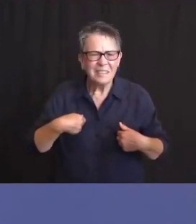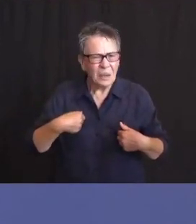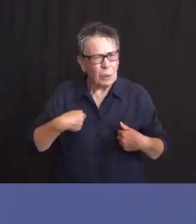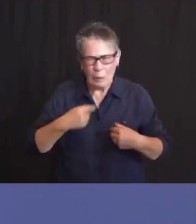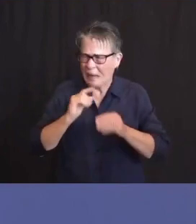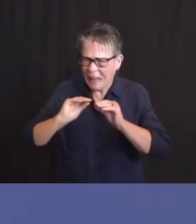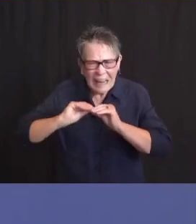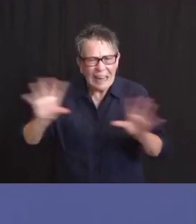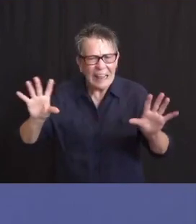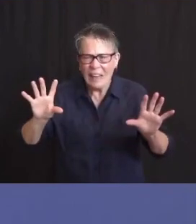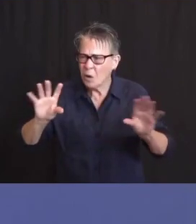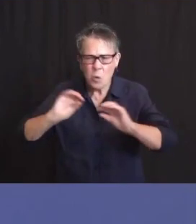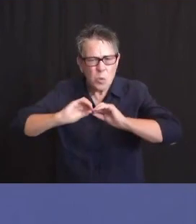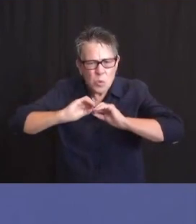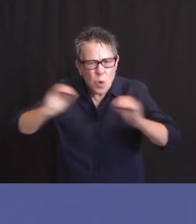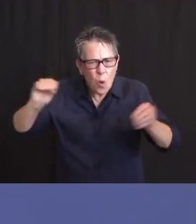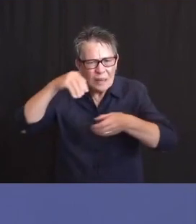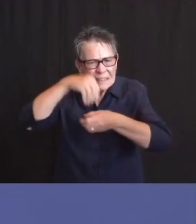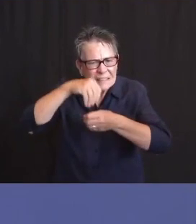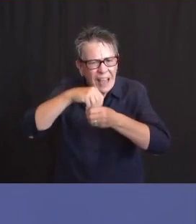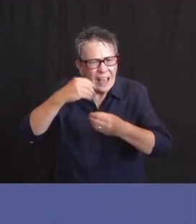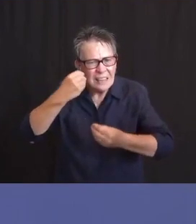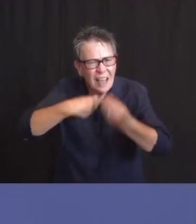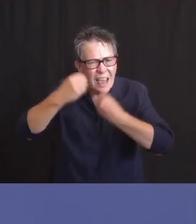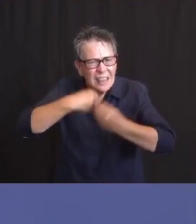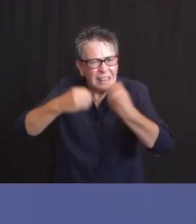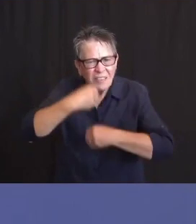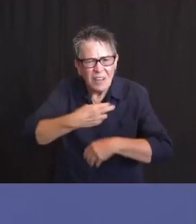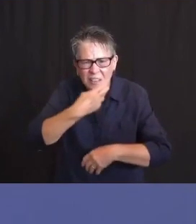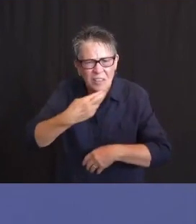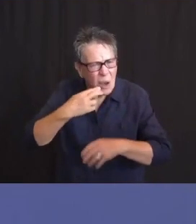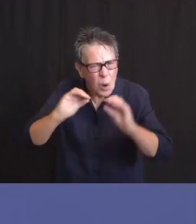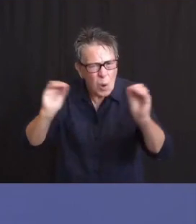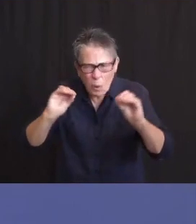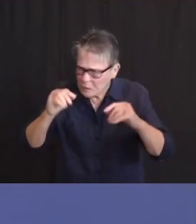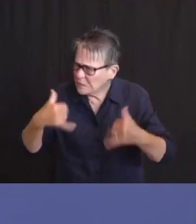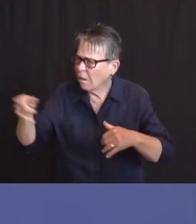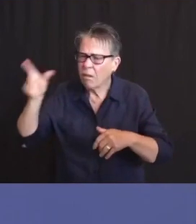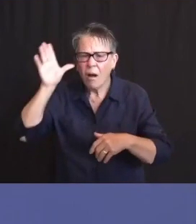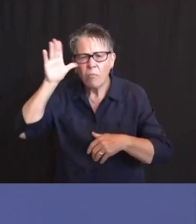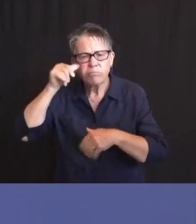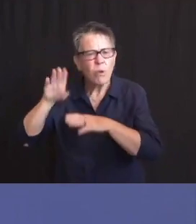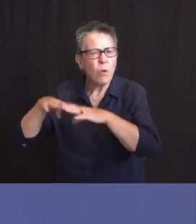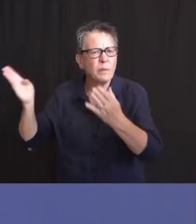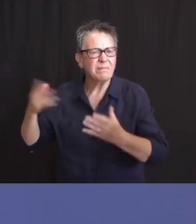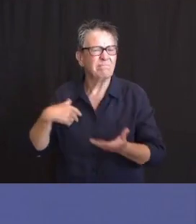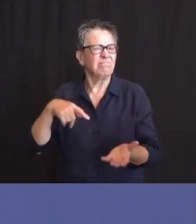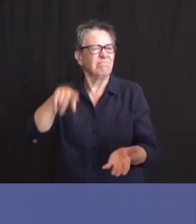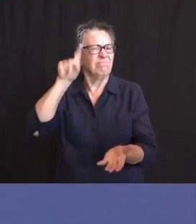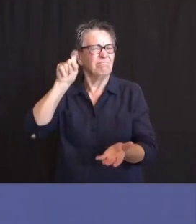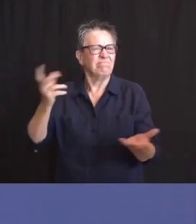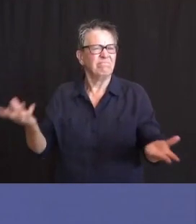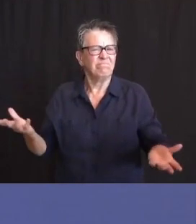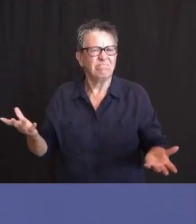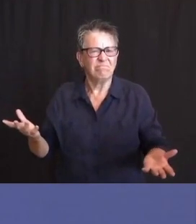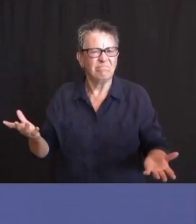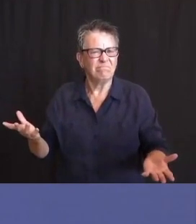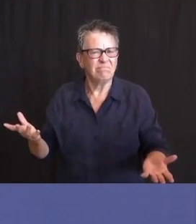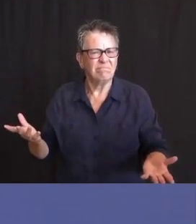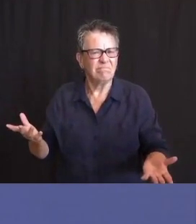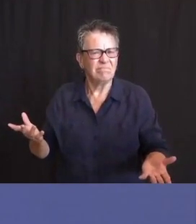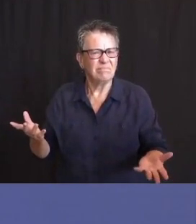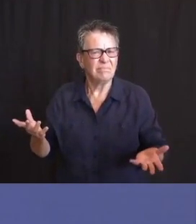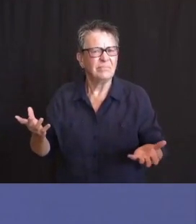work. And I will tell you, there's anecdotal evidence that we've heard of other behavior like that.